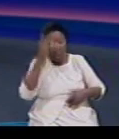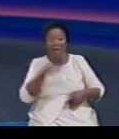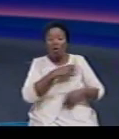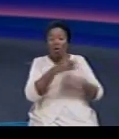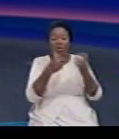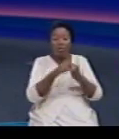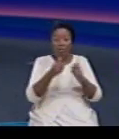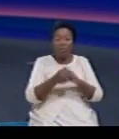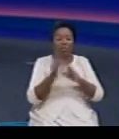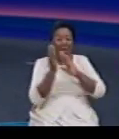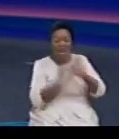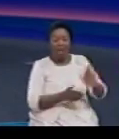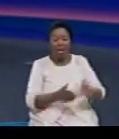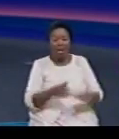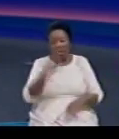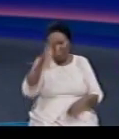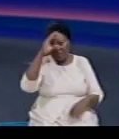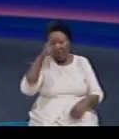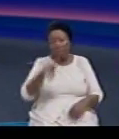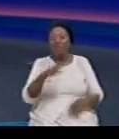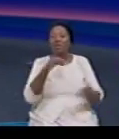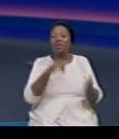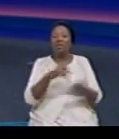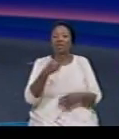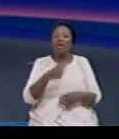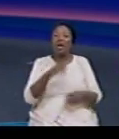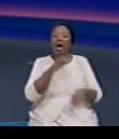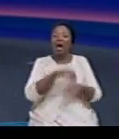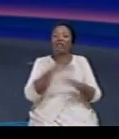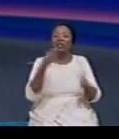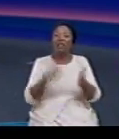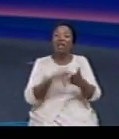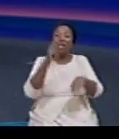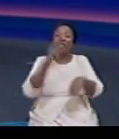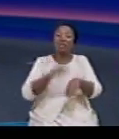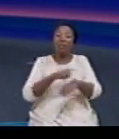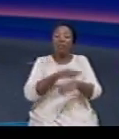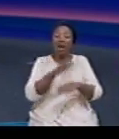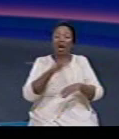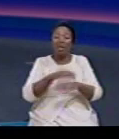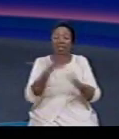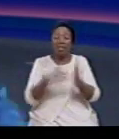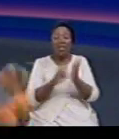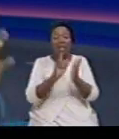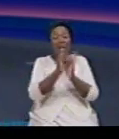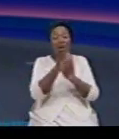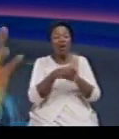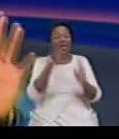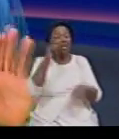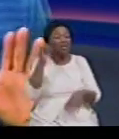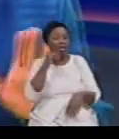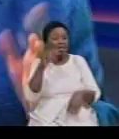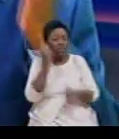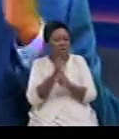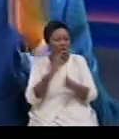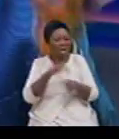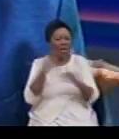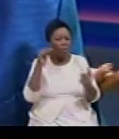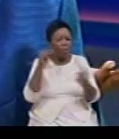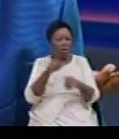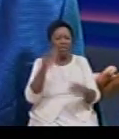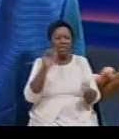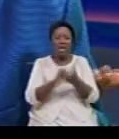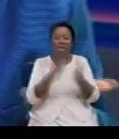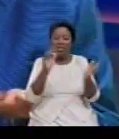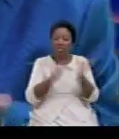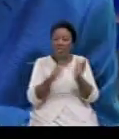fever, when did that leave him? They said, at this hour yesterday. At the point Jesus said so, the